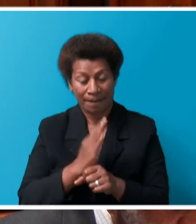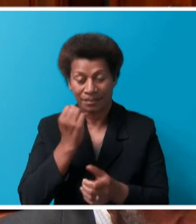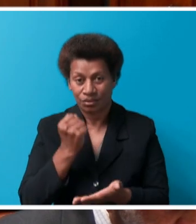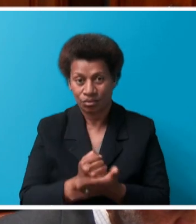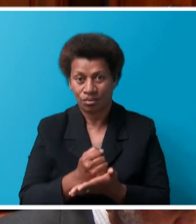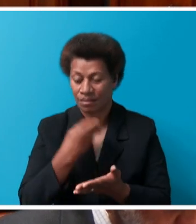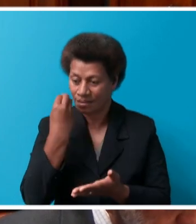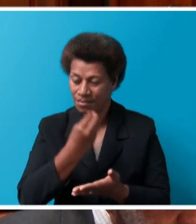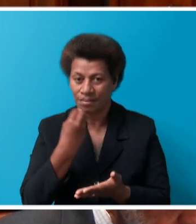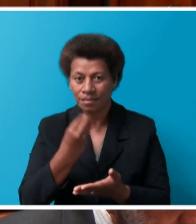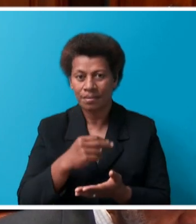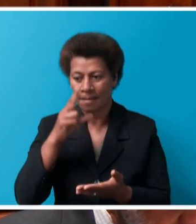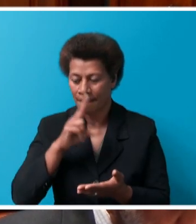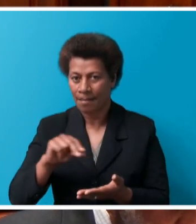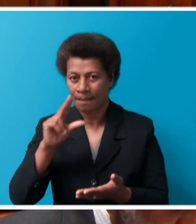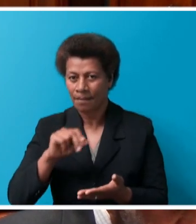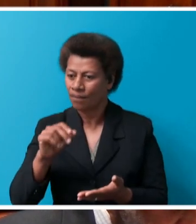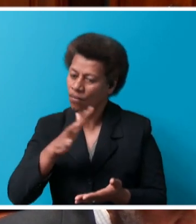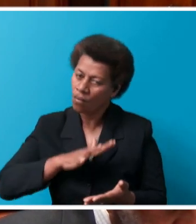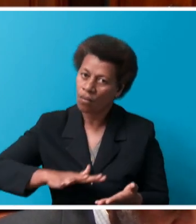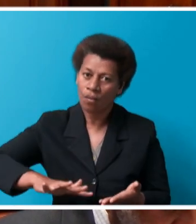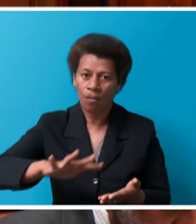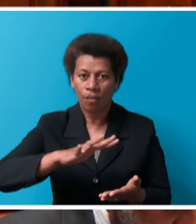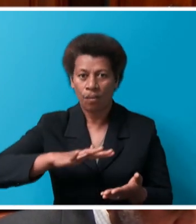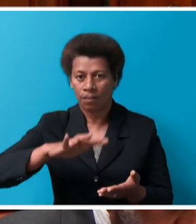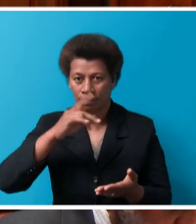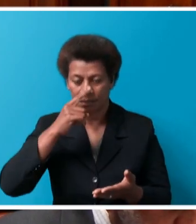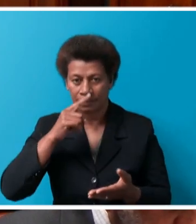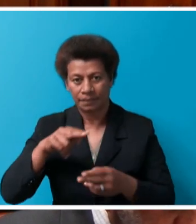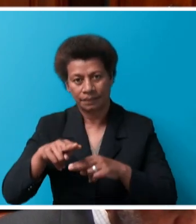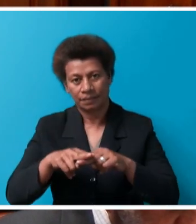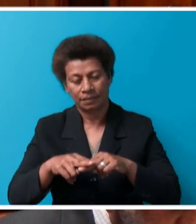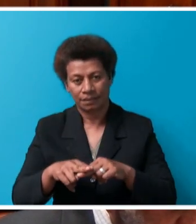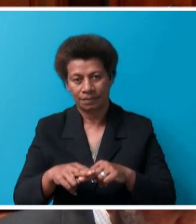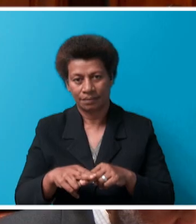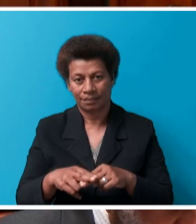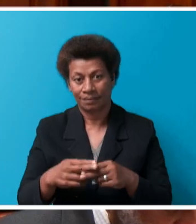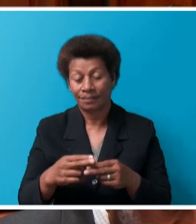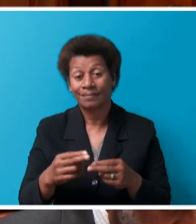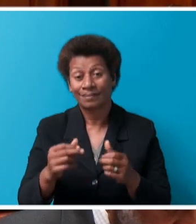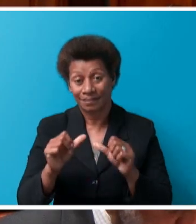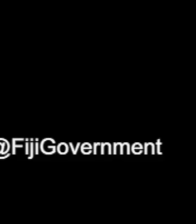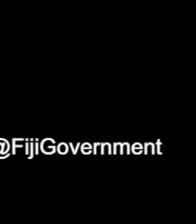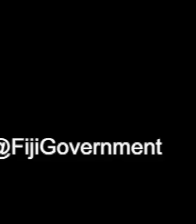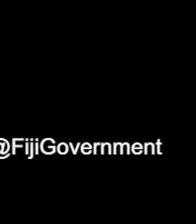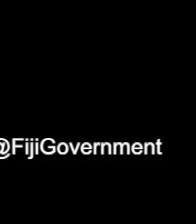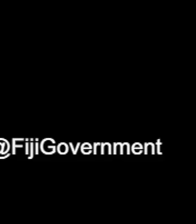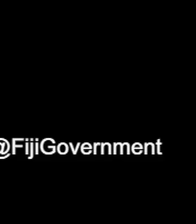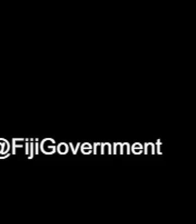food available for every one of us. Mr. Speaker, sir, with this, I support the motion before the House.